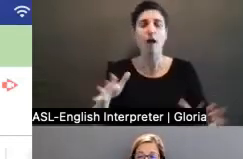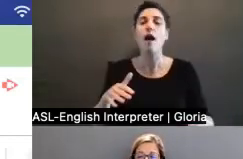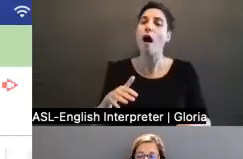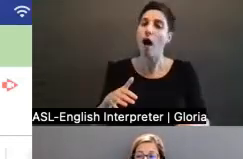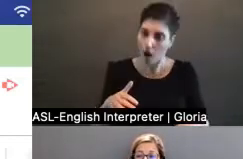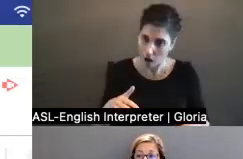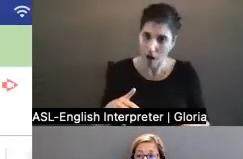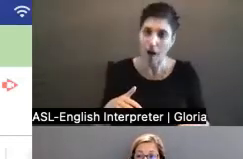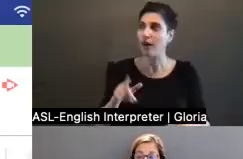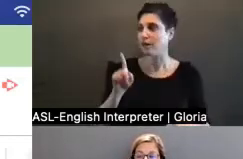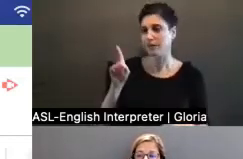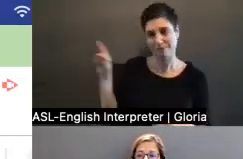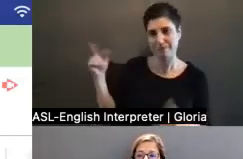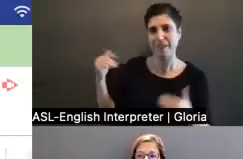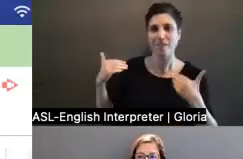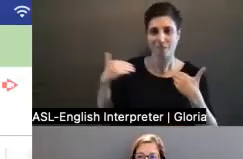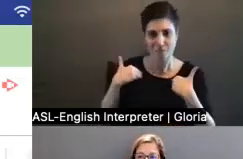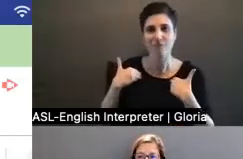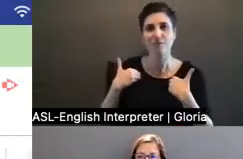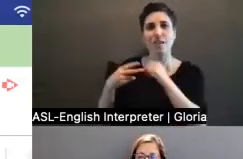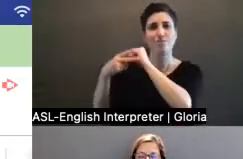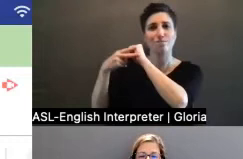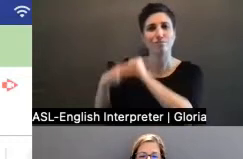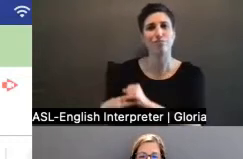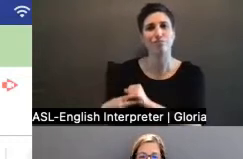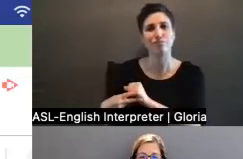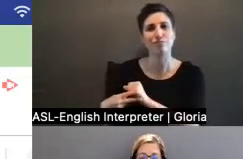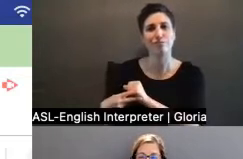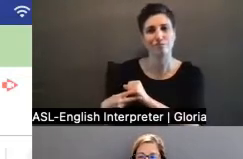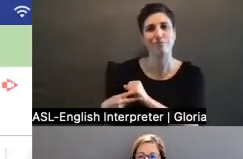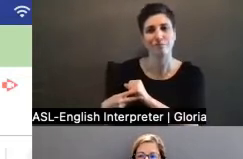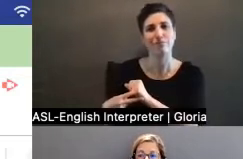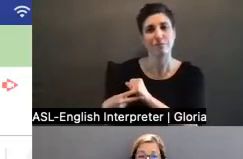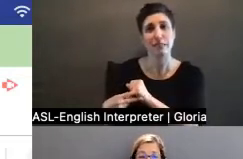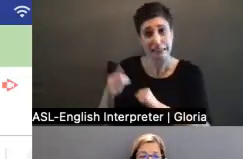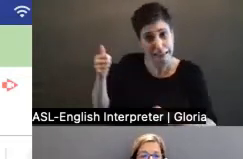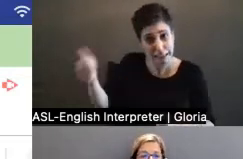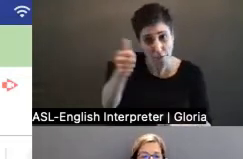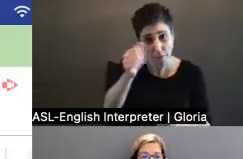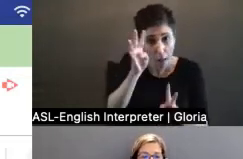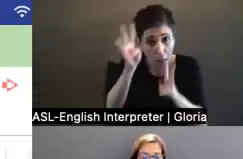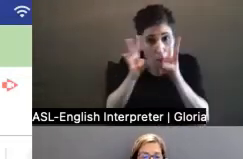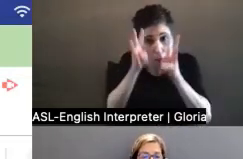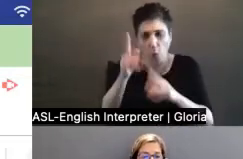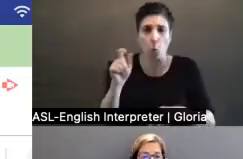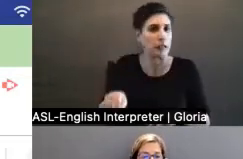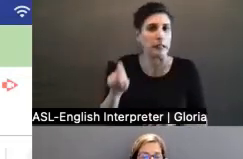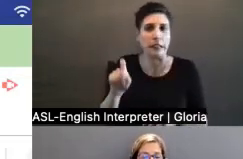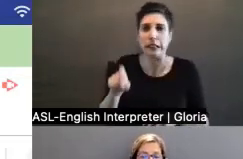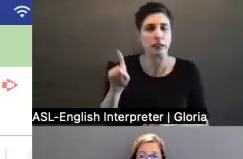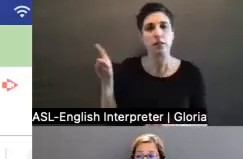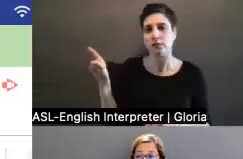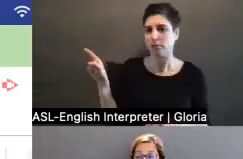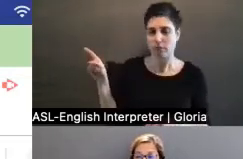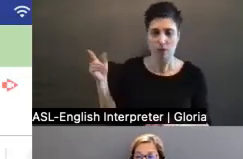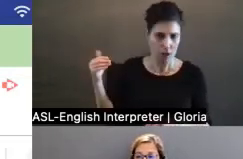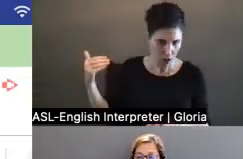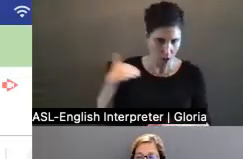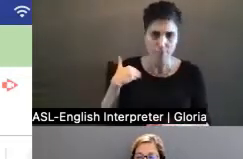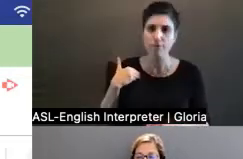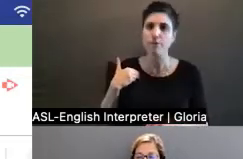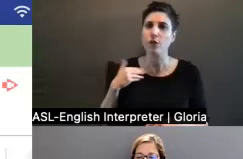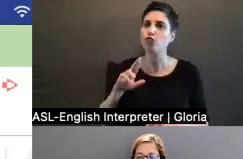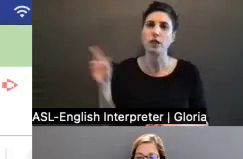up with the questions. So knowing that you can actually find full Kahoots, like Wendy found with the Thanksgiving and month questions, find